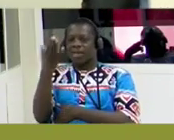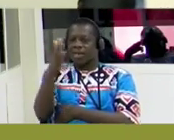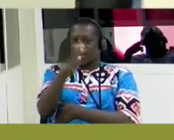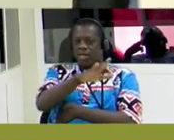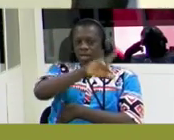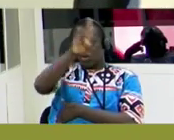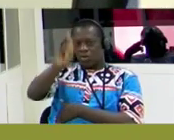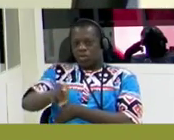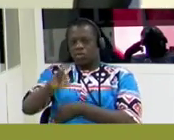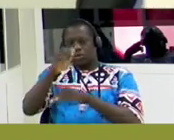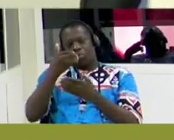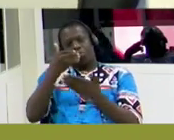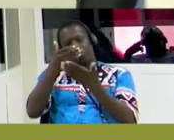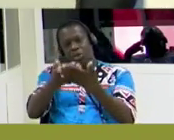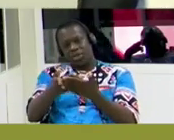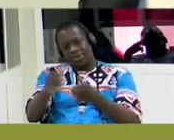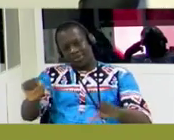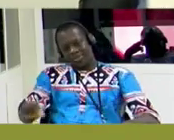Yes, sir.